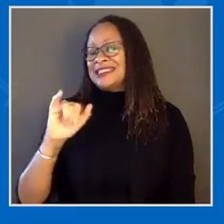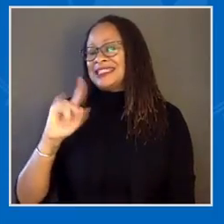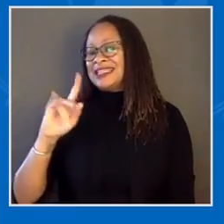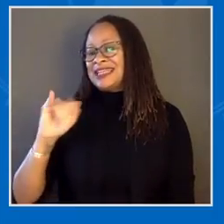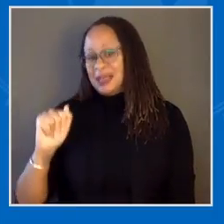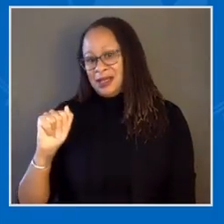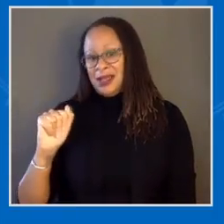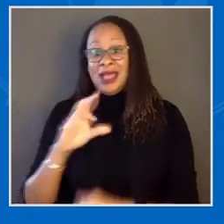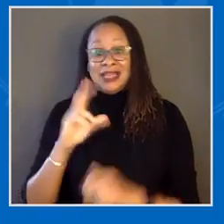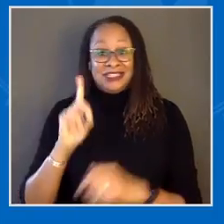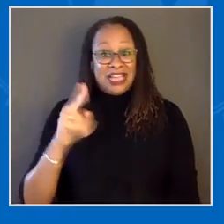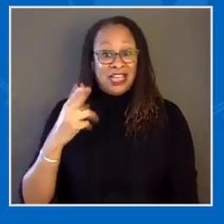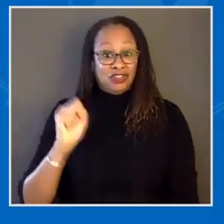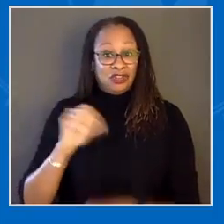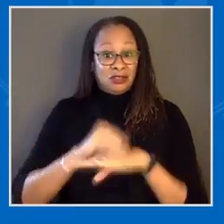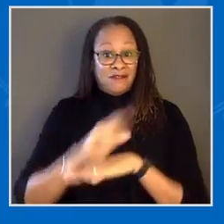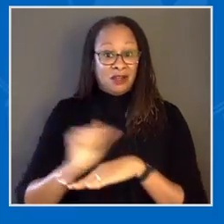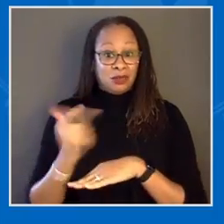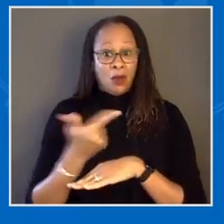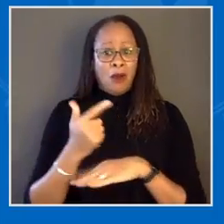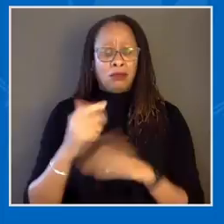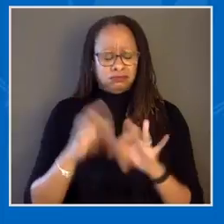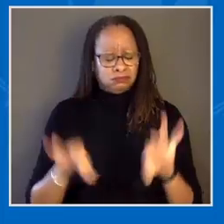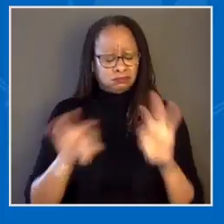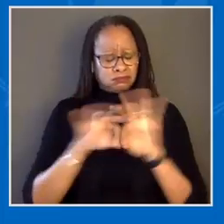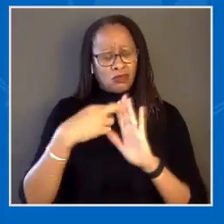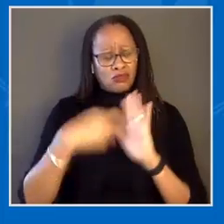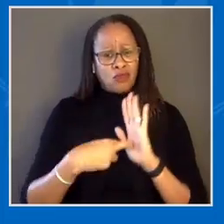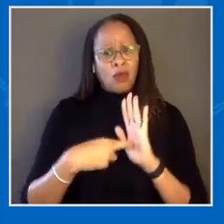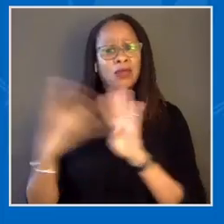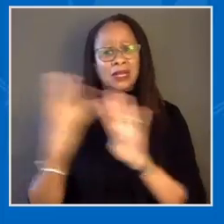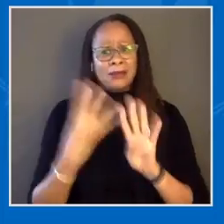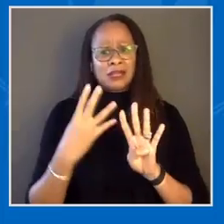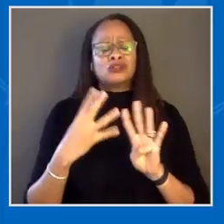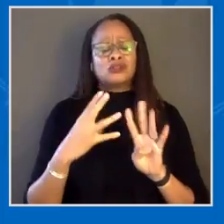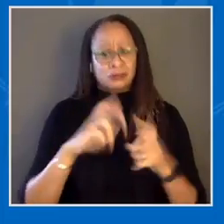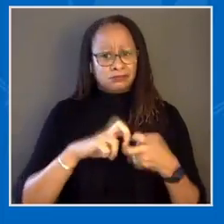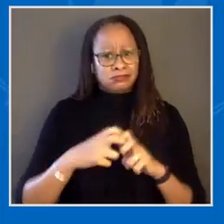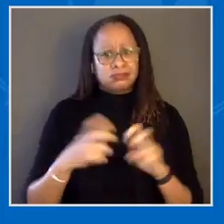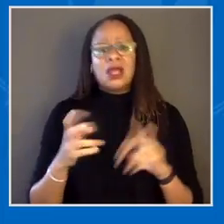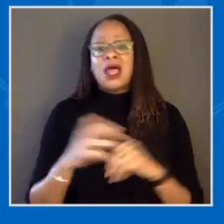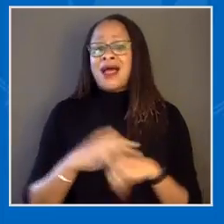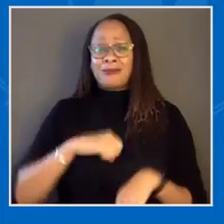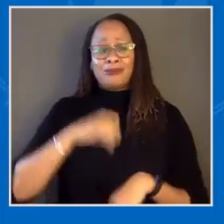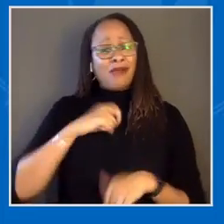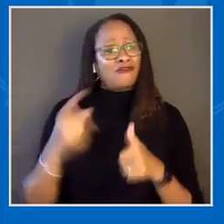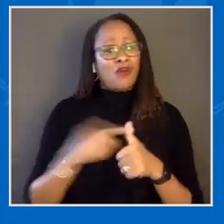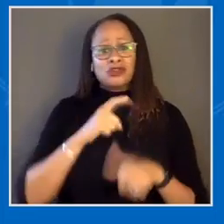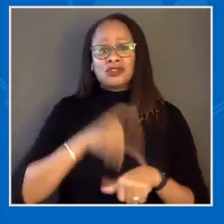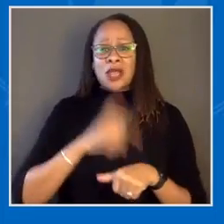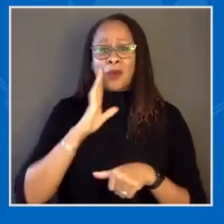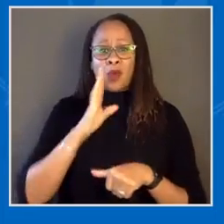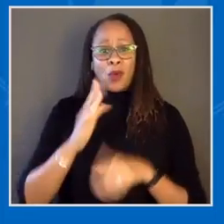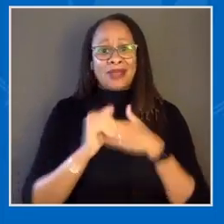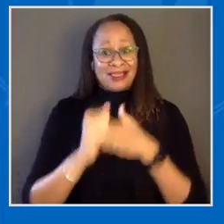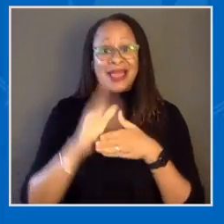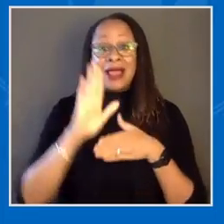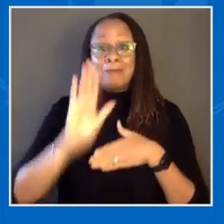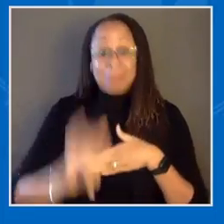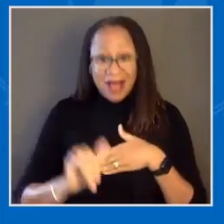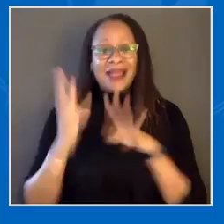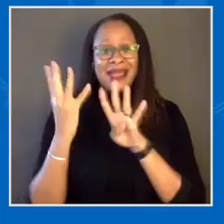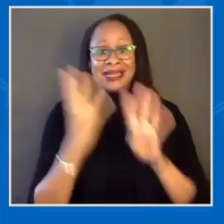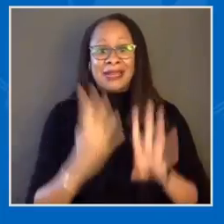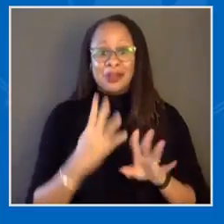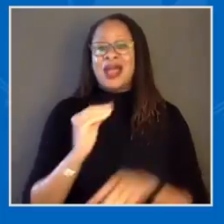everyone, given its critical role in immigration matters, I'm proud that for the first time ever, the department will be led by an immigrant, a